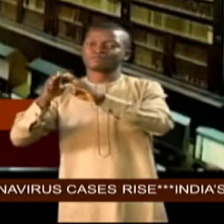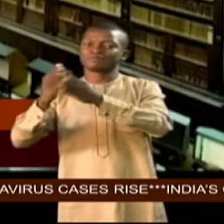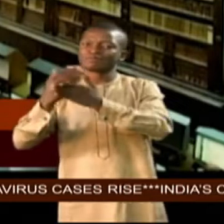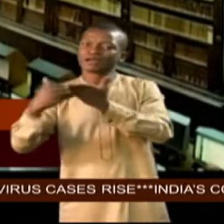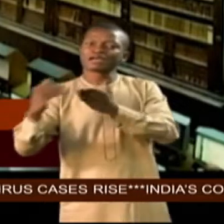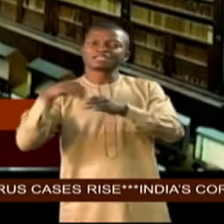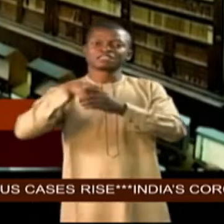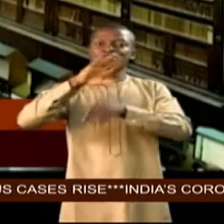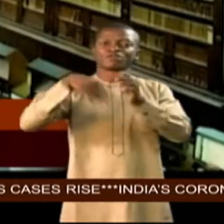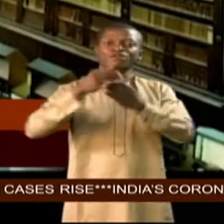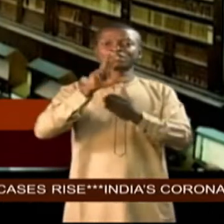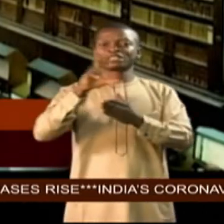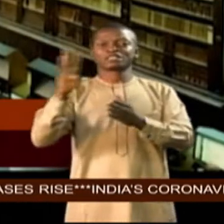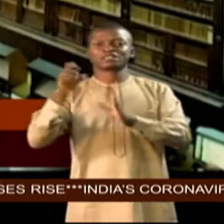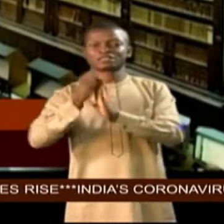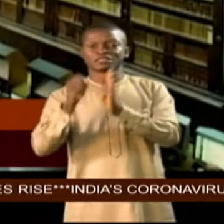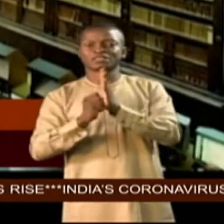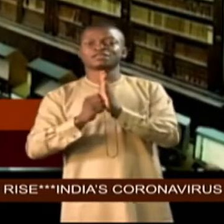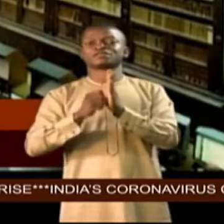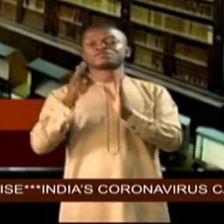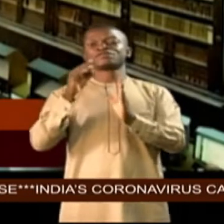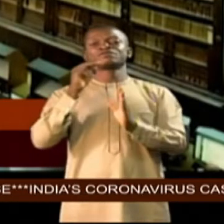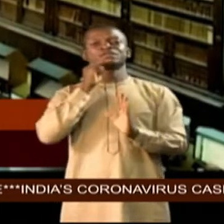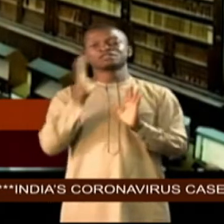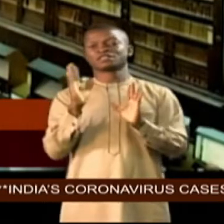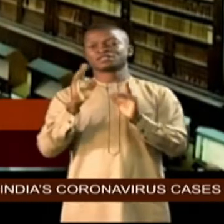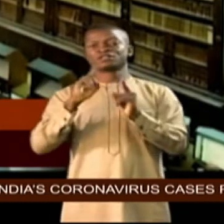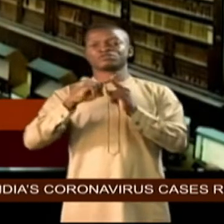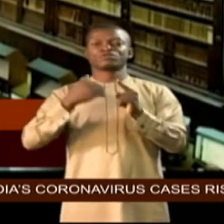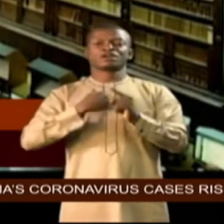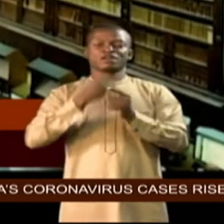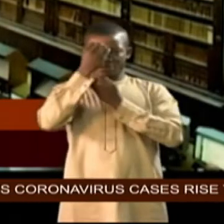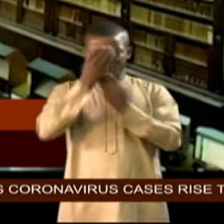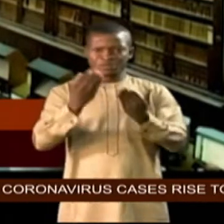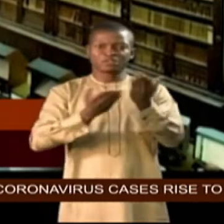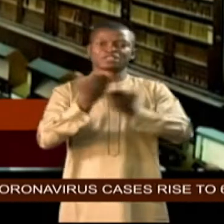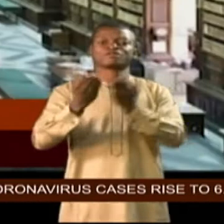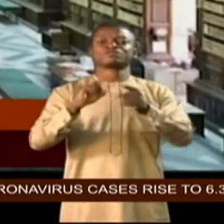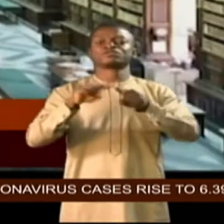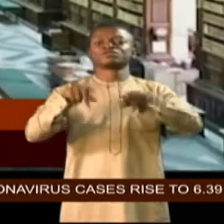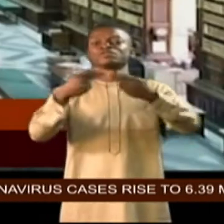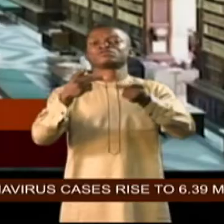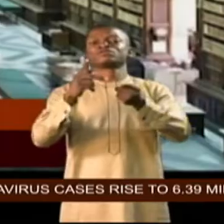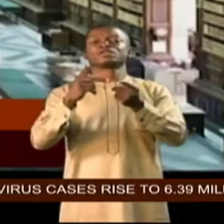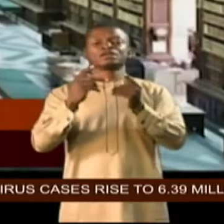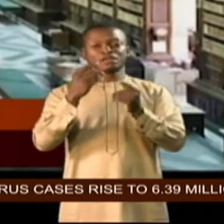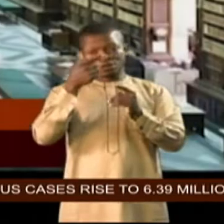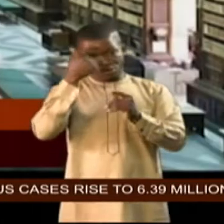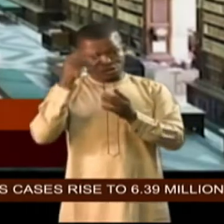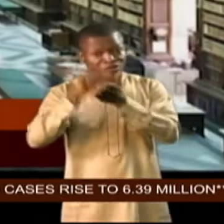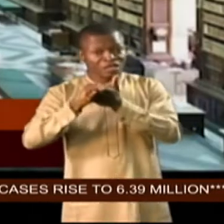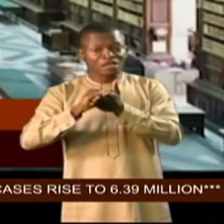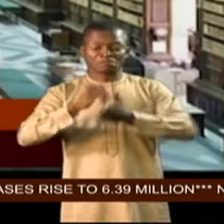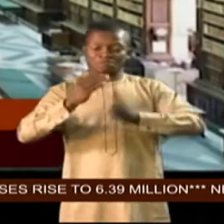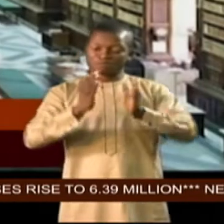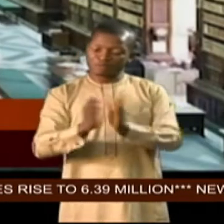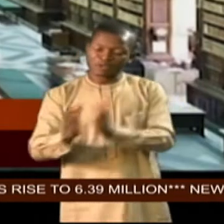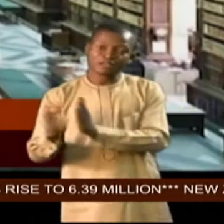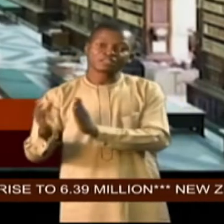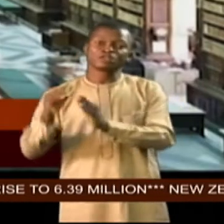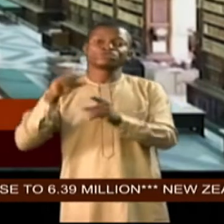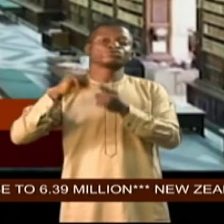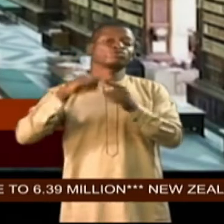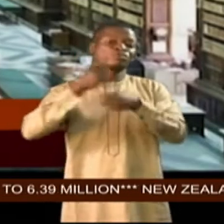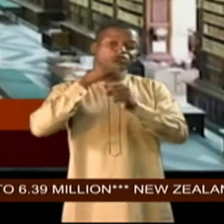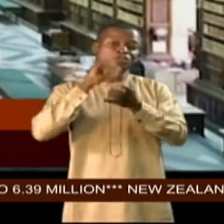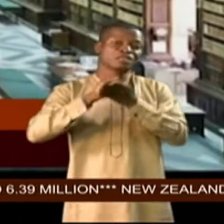its functions of setting standard for library and information services. Sequel to this preparation at ensuring that a national library